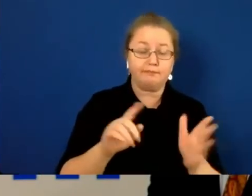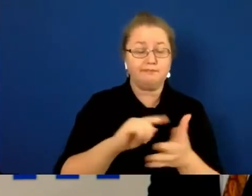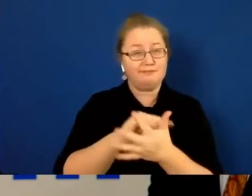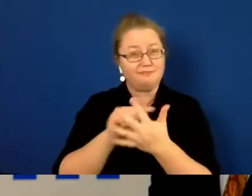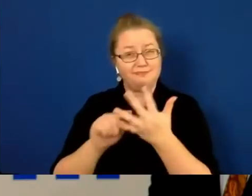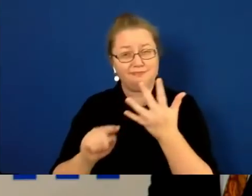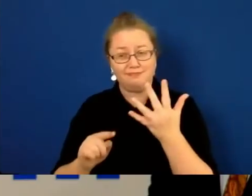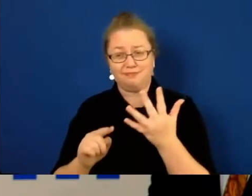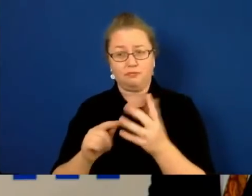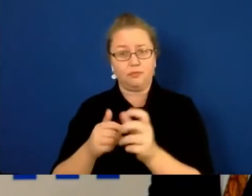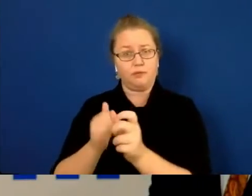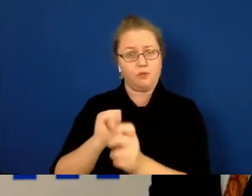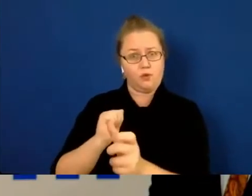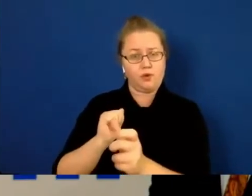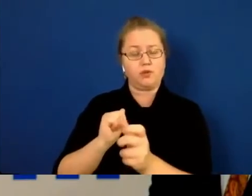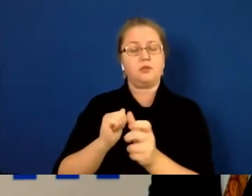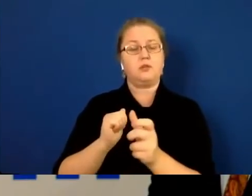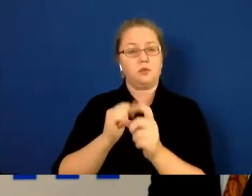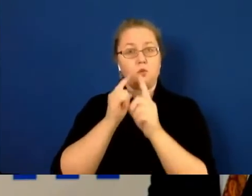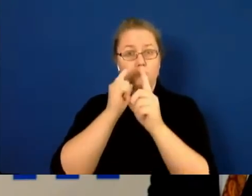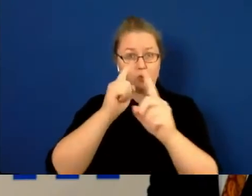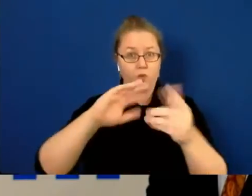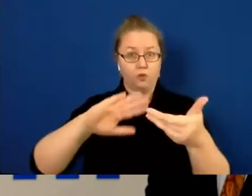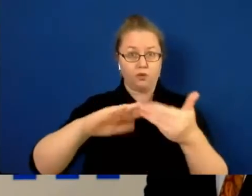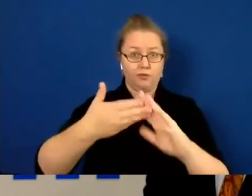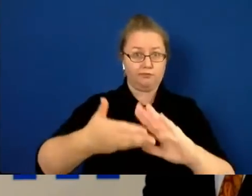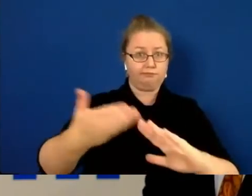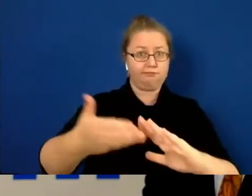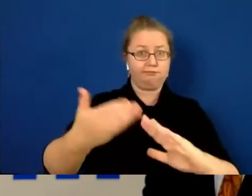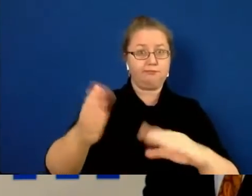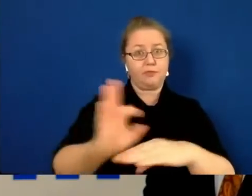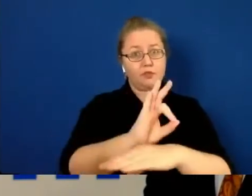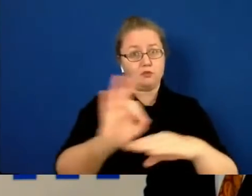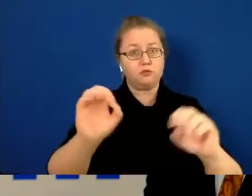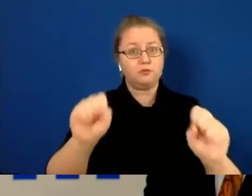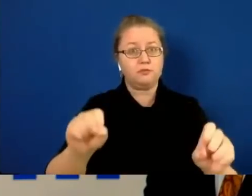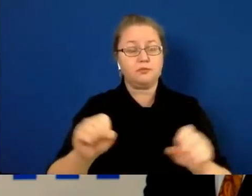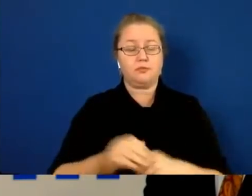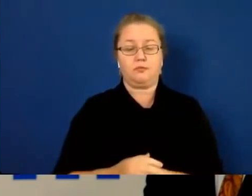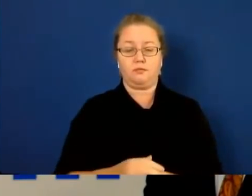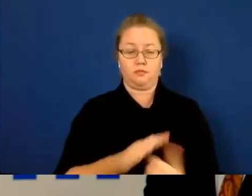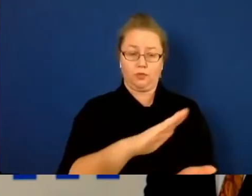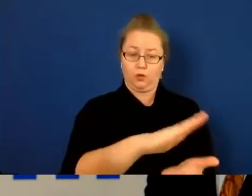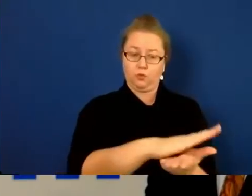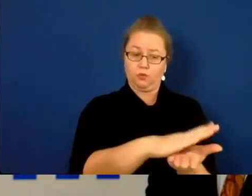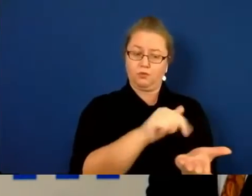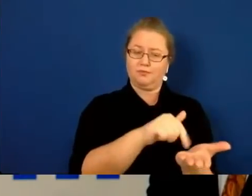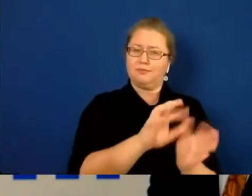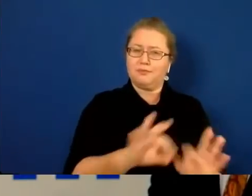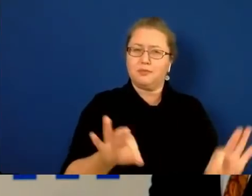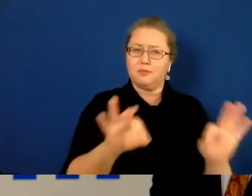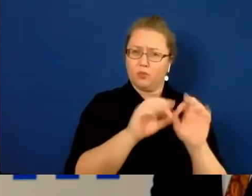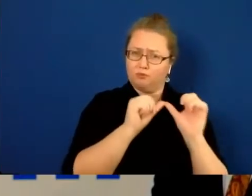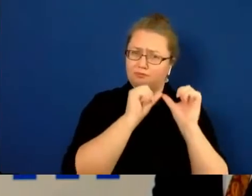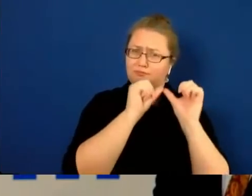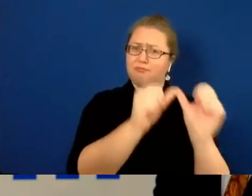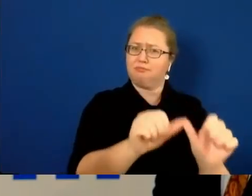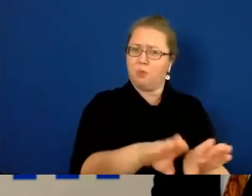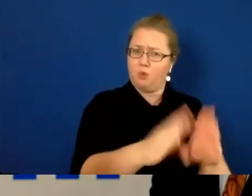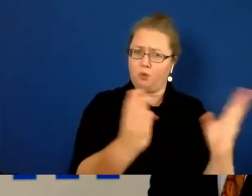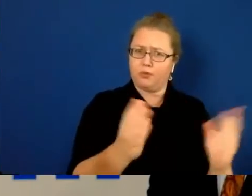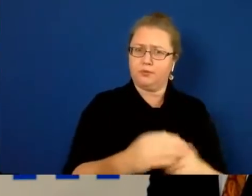community to make sure that we're doing everything we can to keep those priority things open, like our schools and